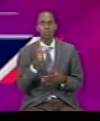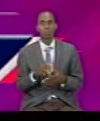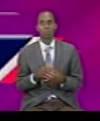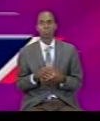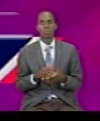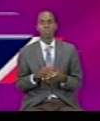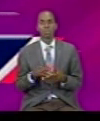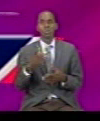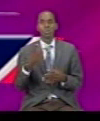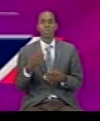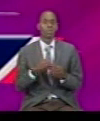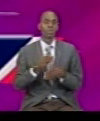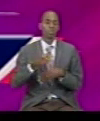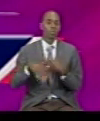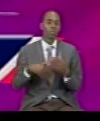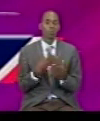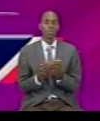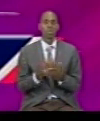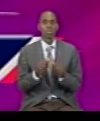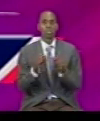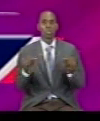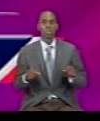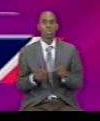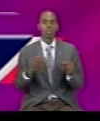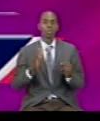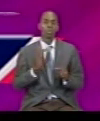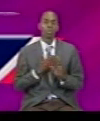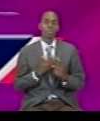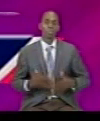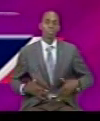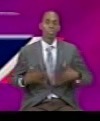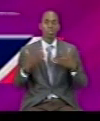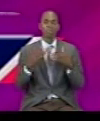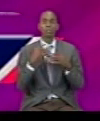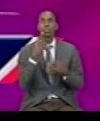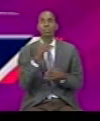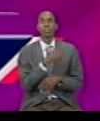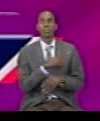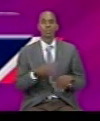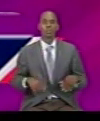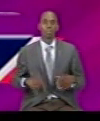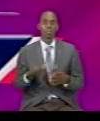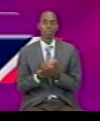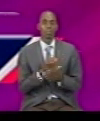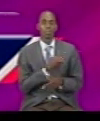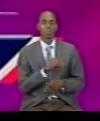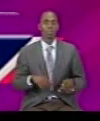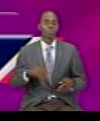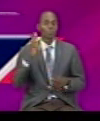in all the areas of our life. Let's tell the Lord, help me to be fruitful.